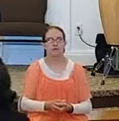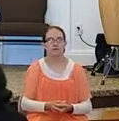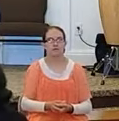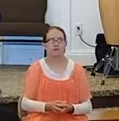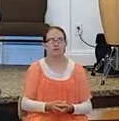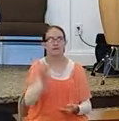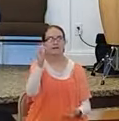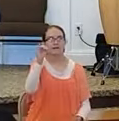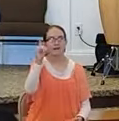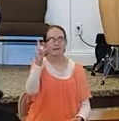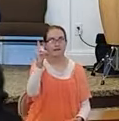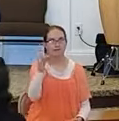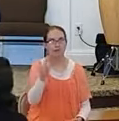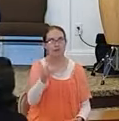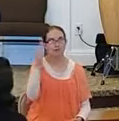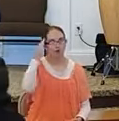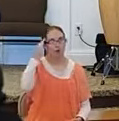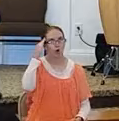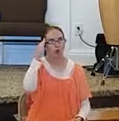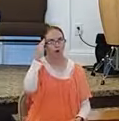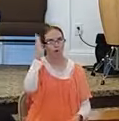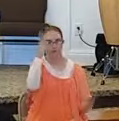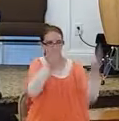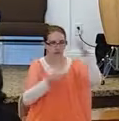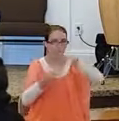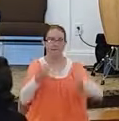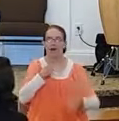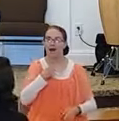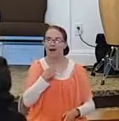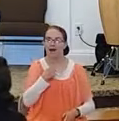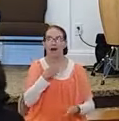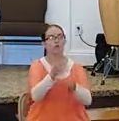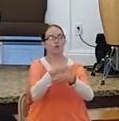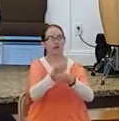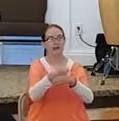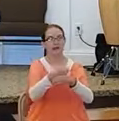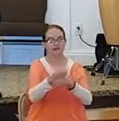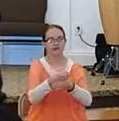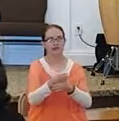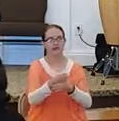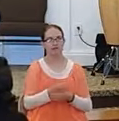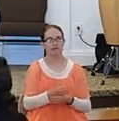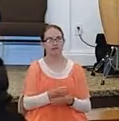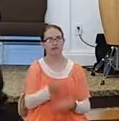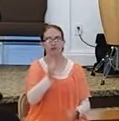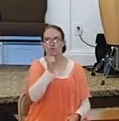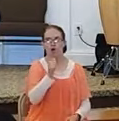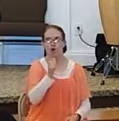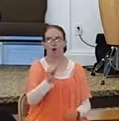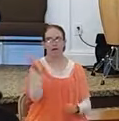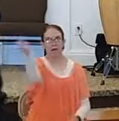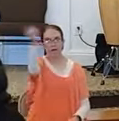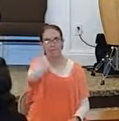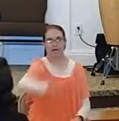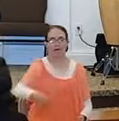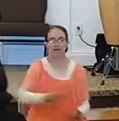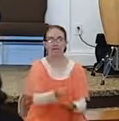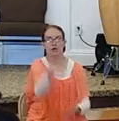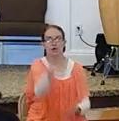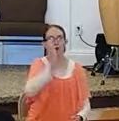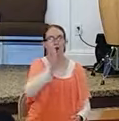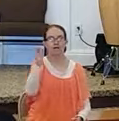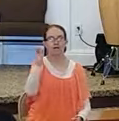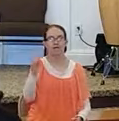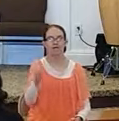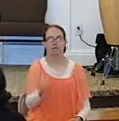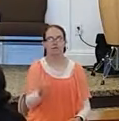He's done it. Amen. But you know, it was a situation of my own creation. Amen. It wasn't anything that God did, but I